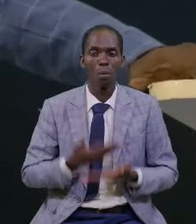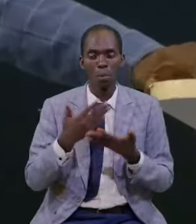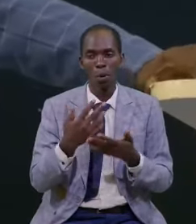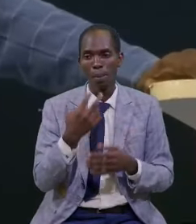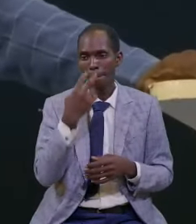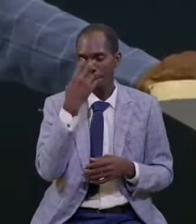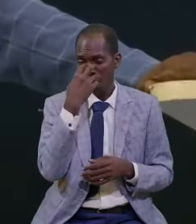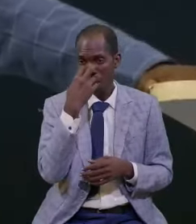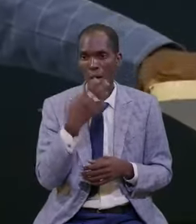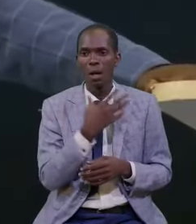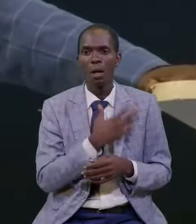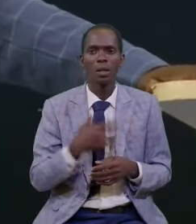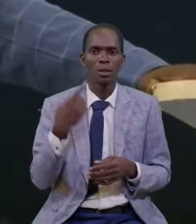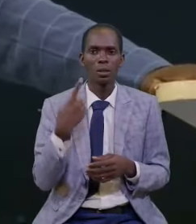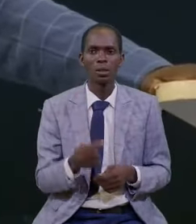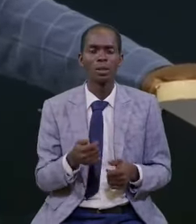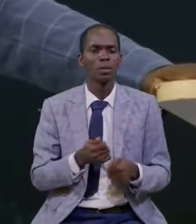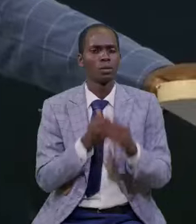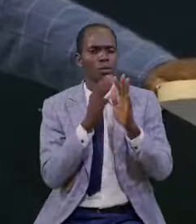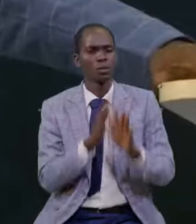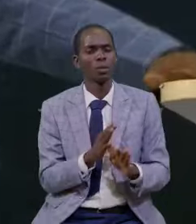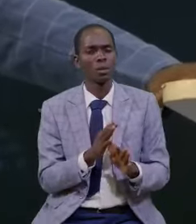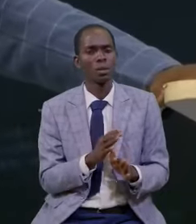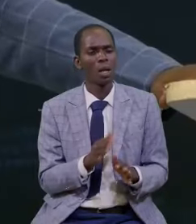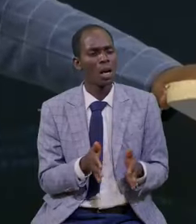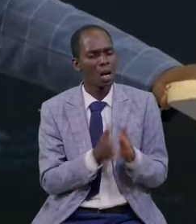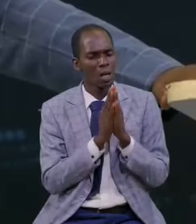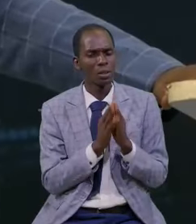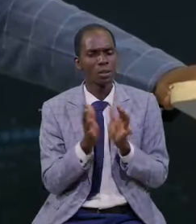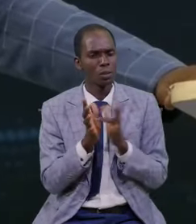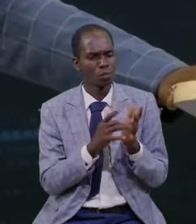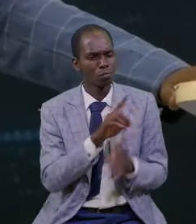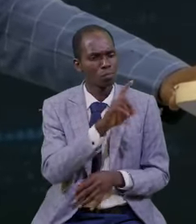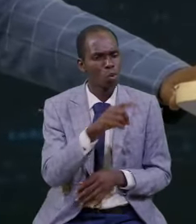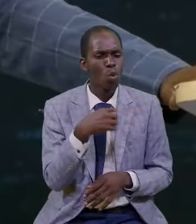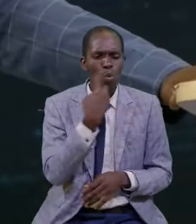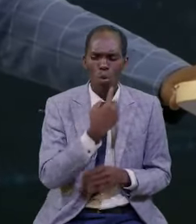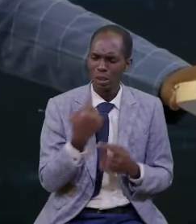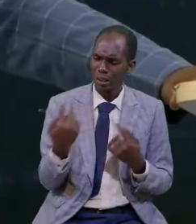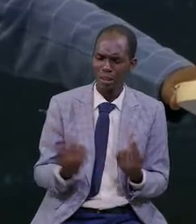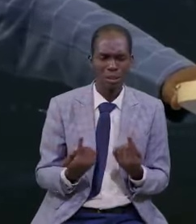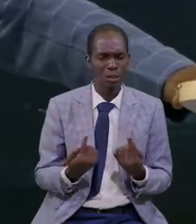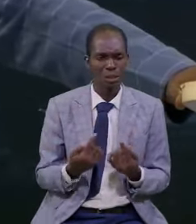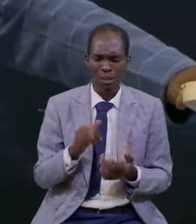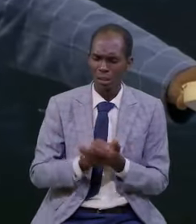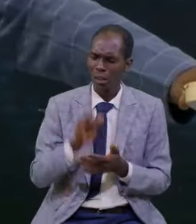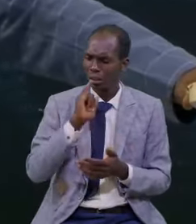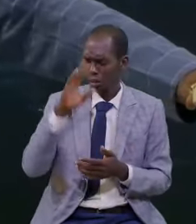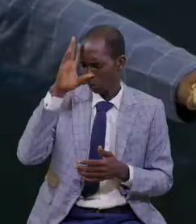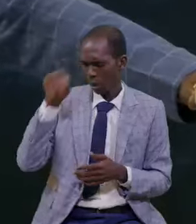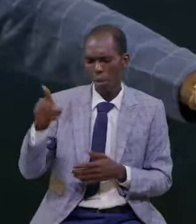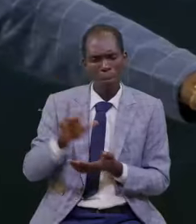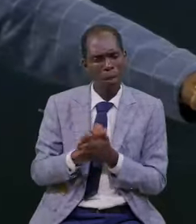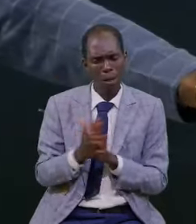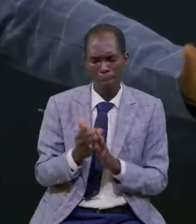asking, who sinned that this man was born blind? Was it the